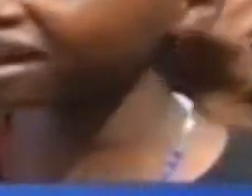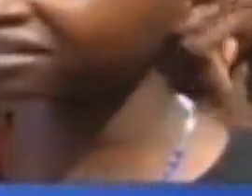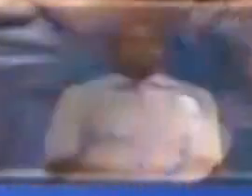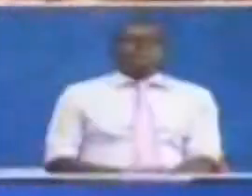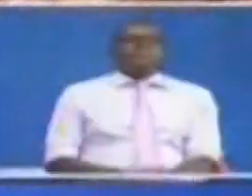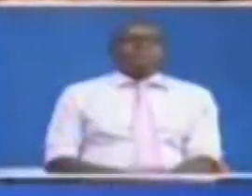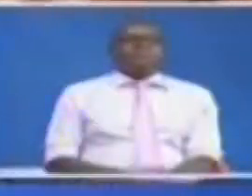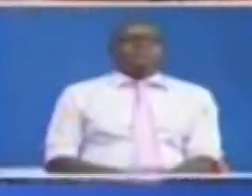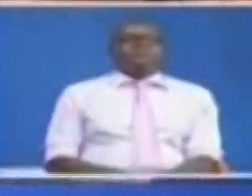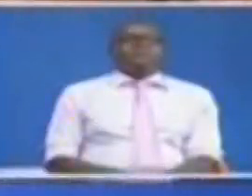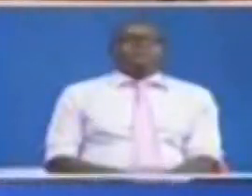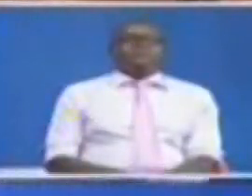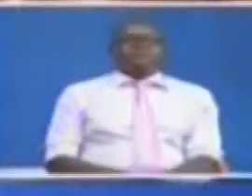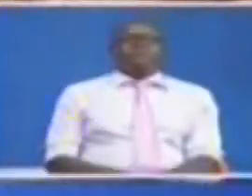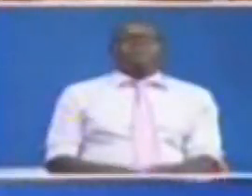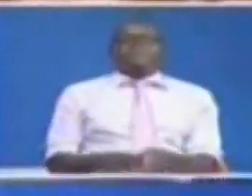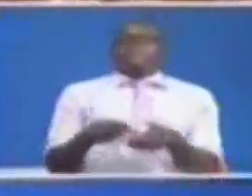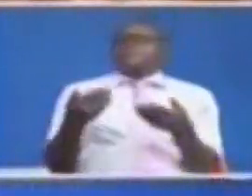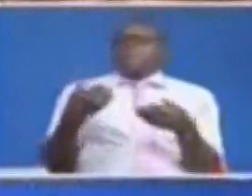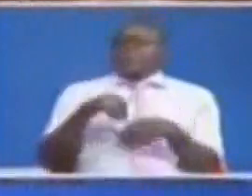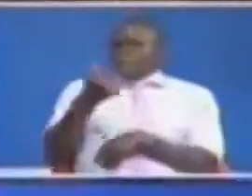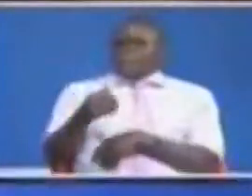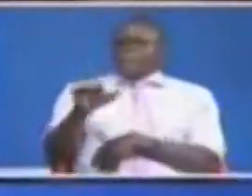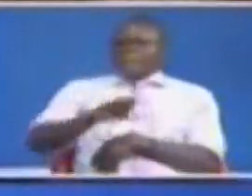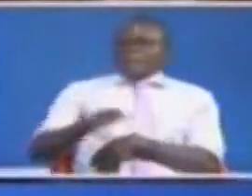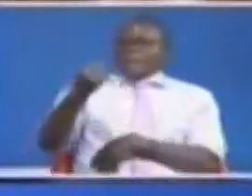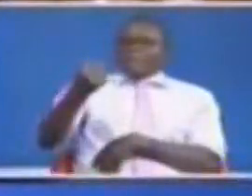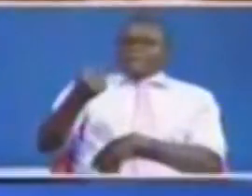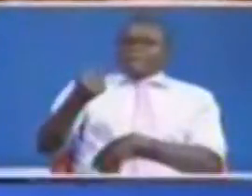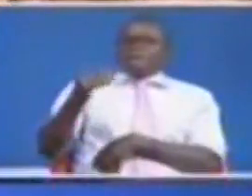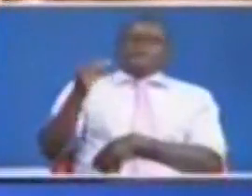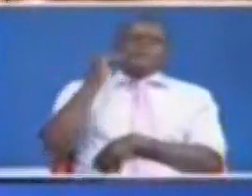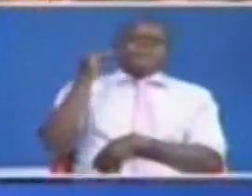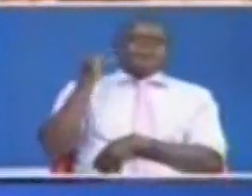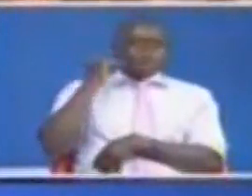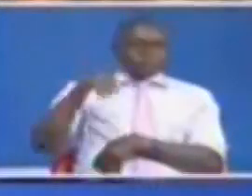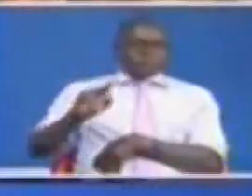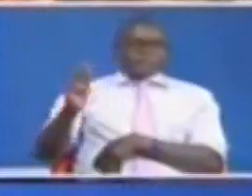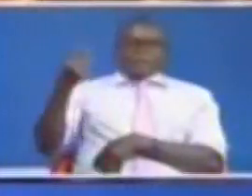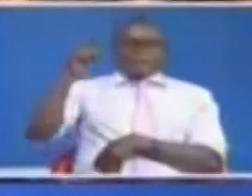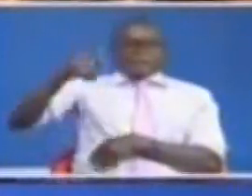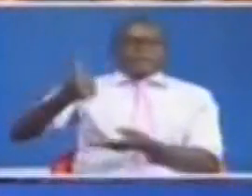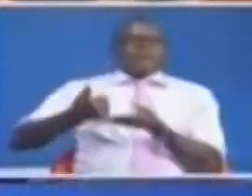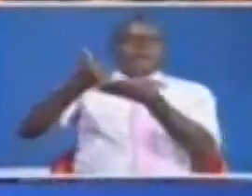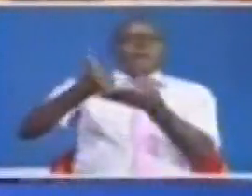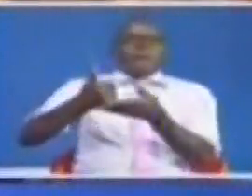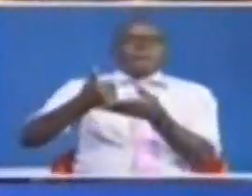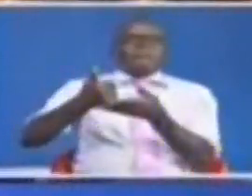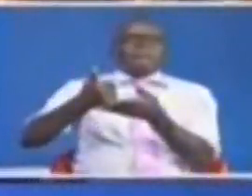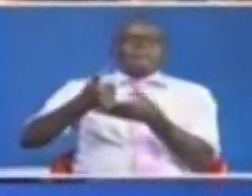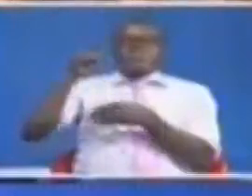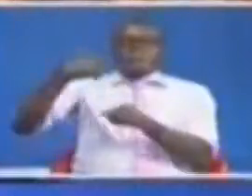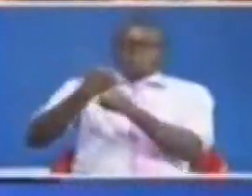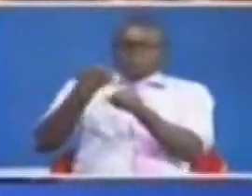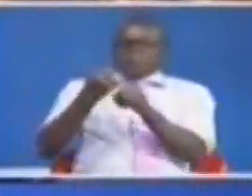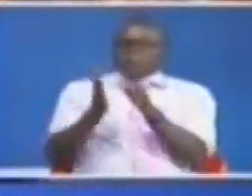this is our first home. We've got another 5 to go today. The homes in this country require help. There has to be a concerted